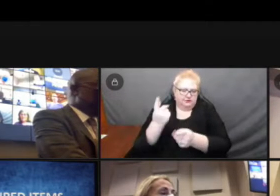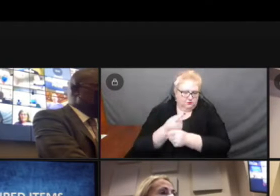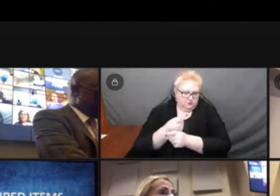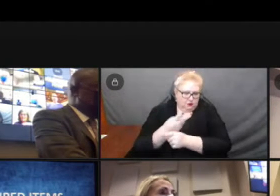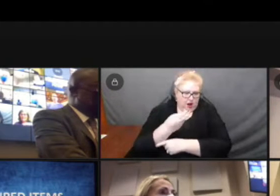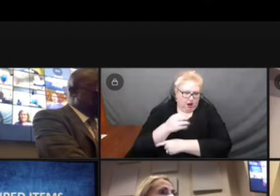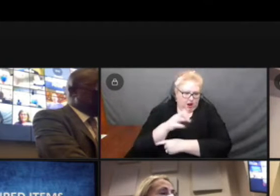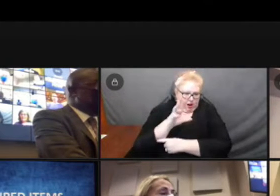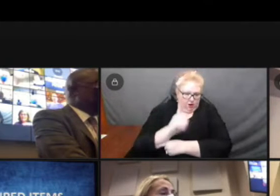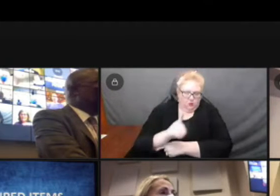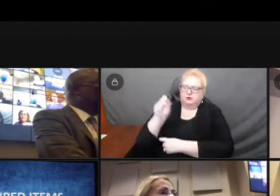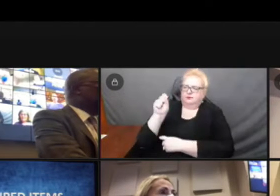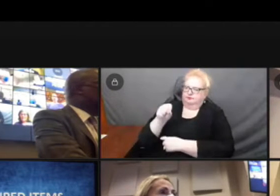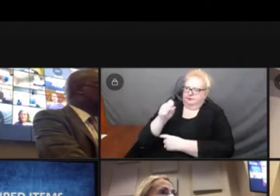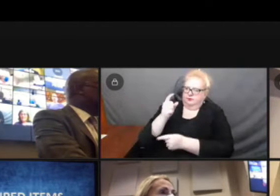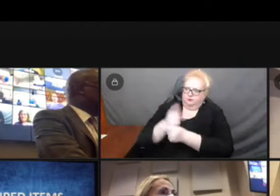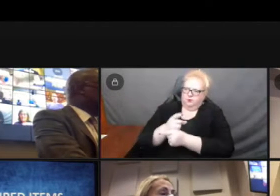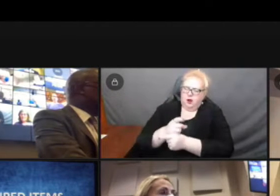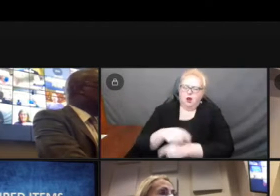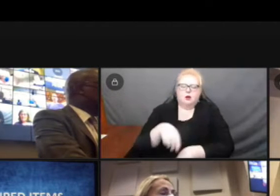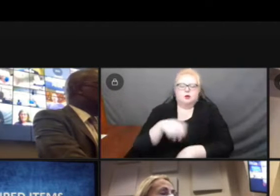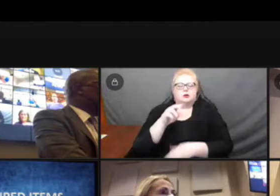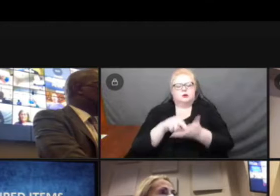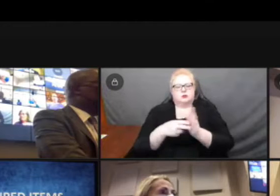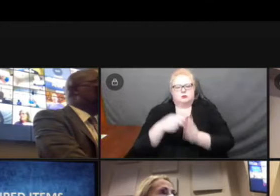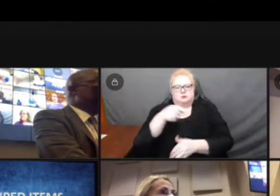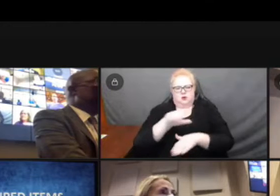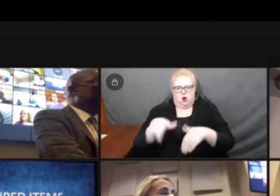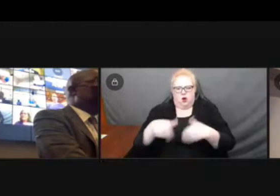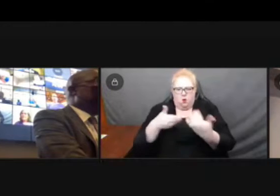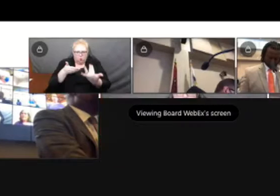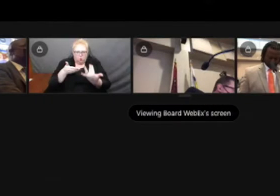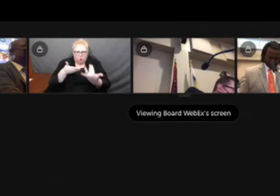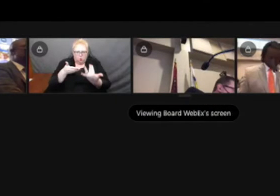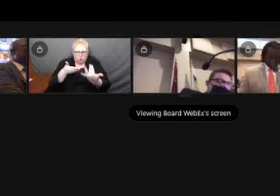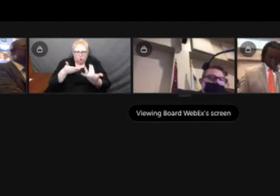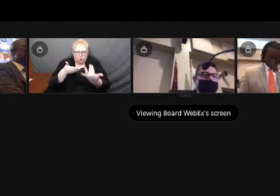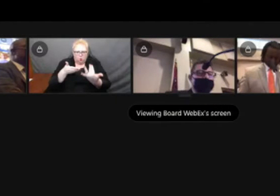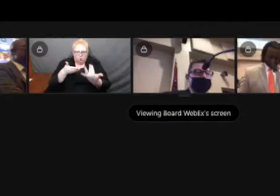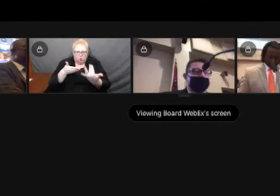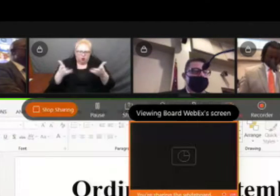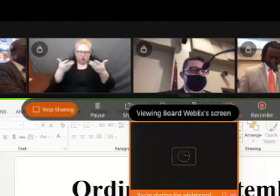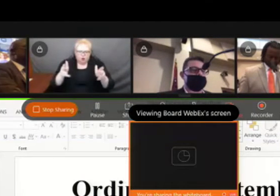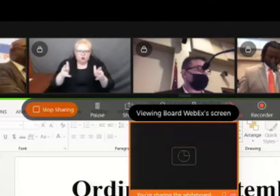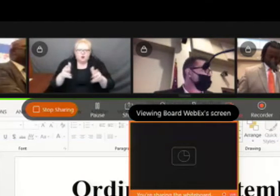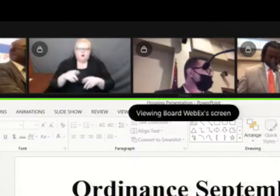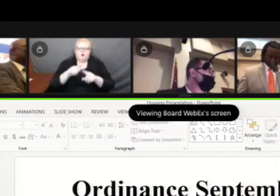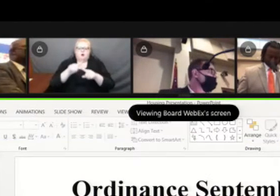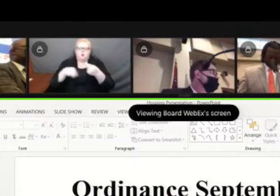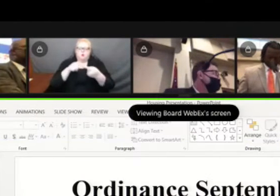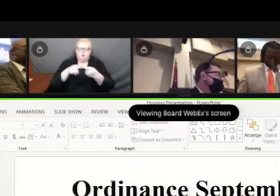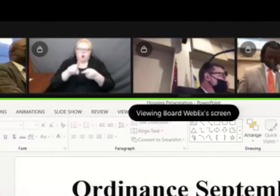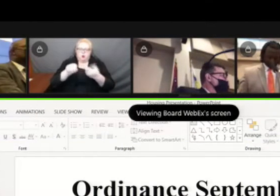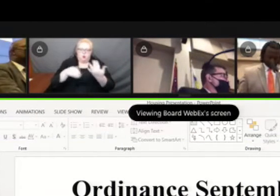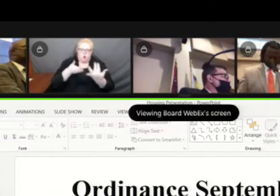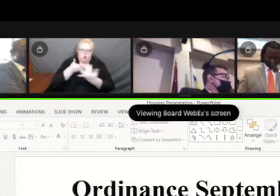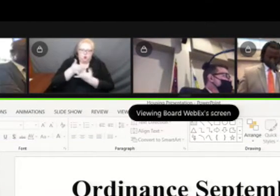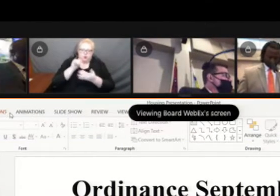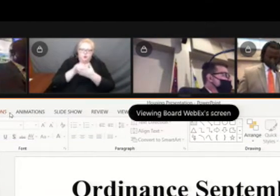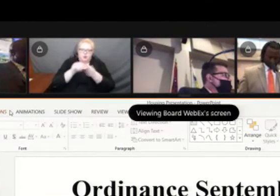correct. So it has gone through that. Director Howard, generally when you go through a planning